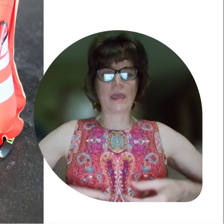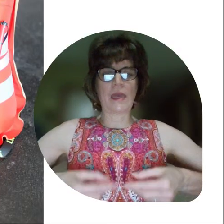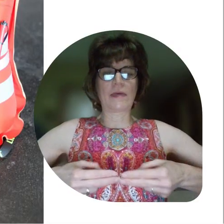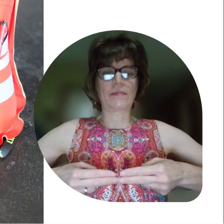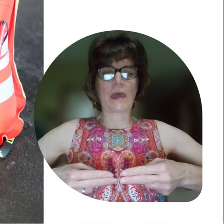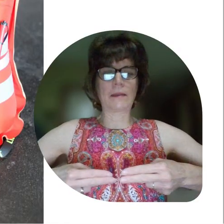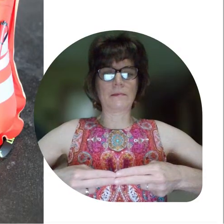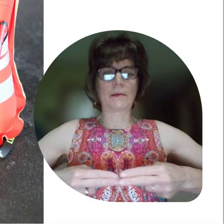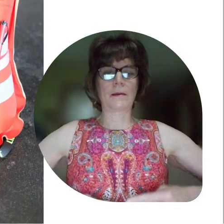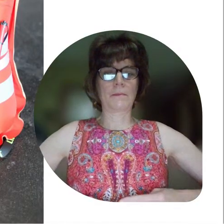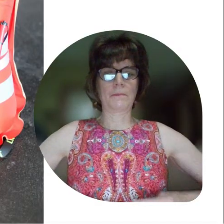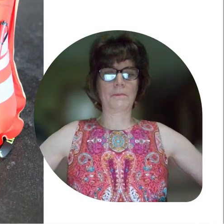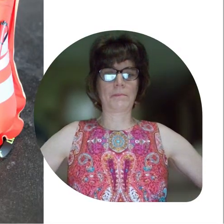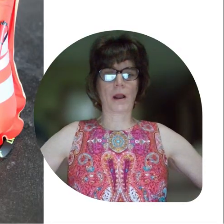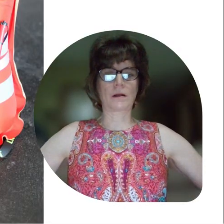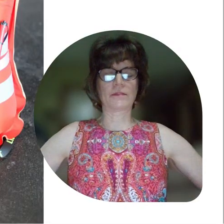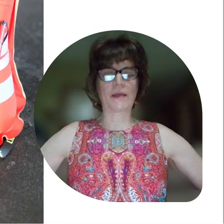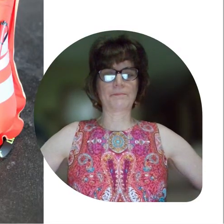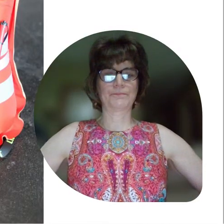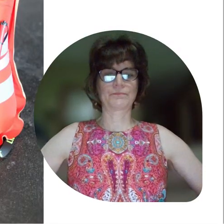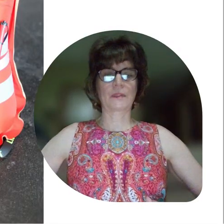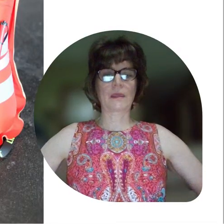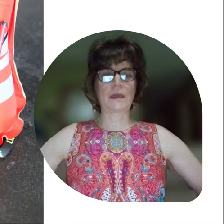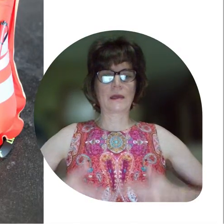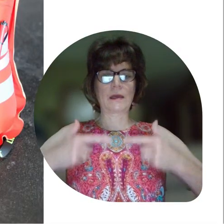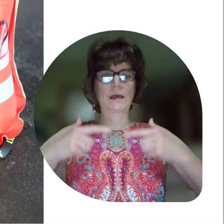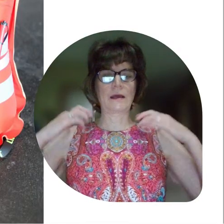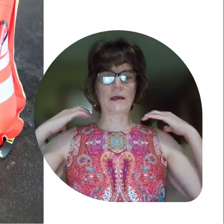down and then buckle them.